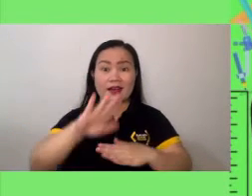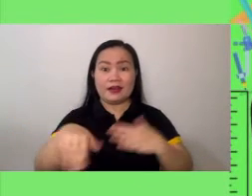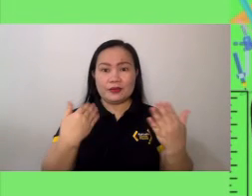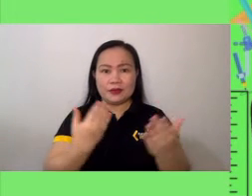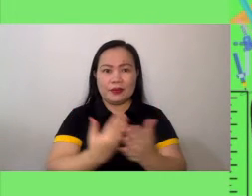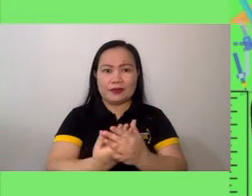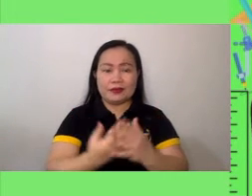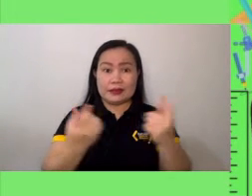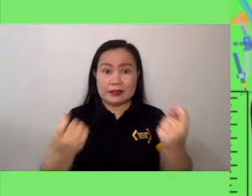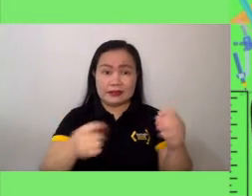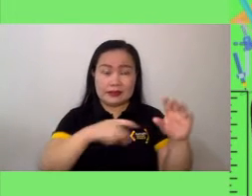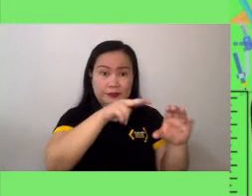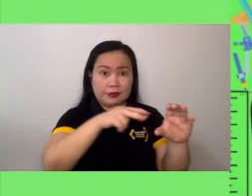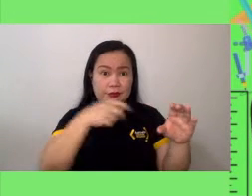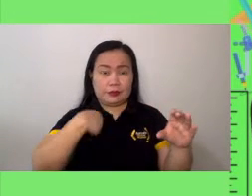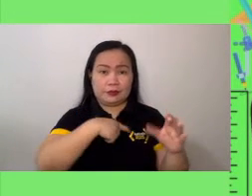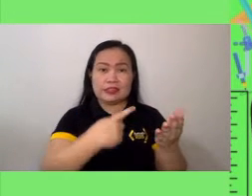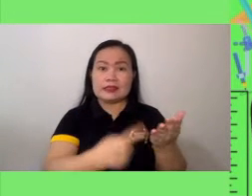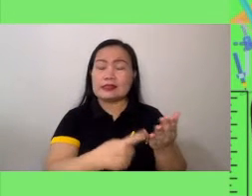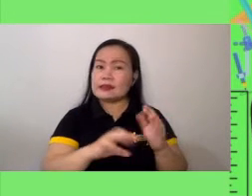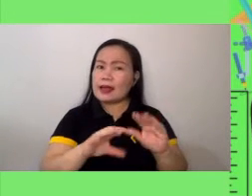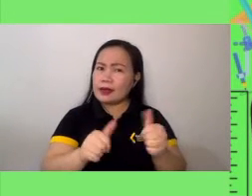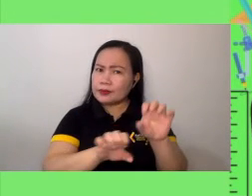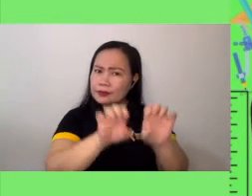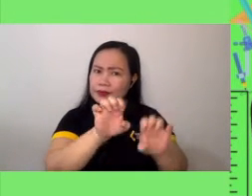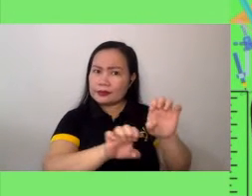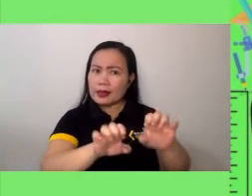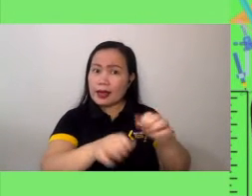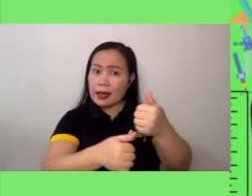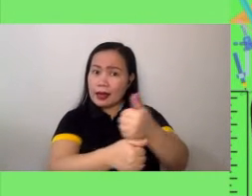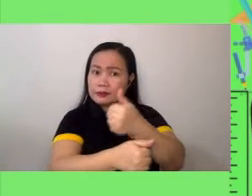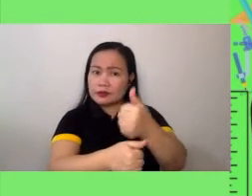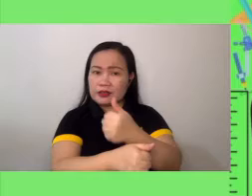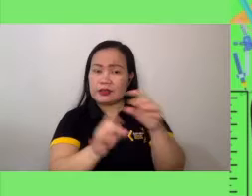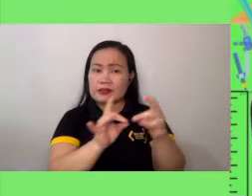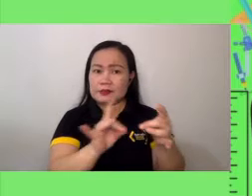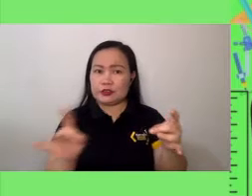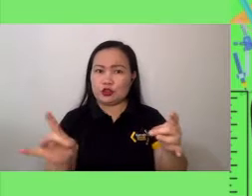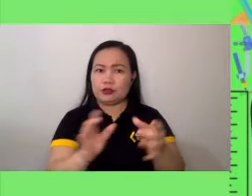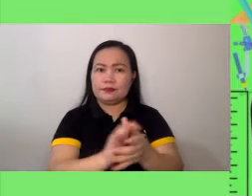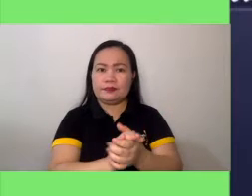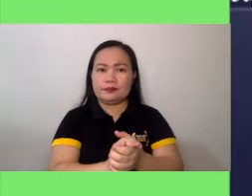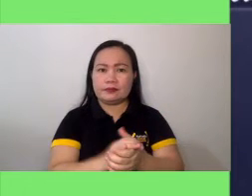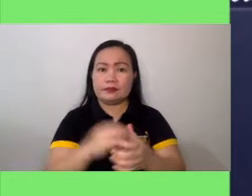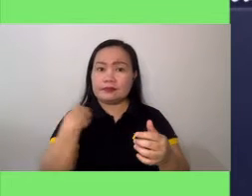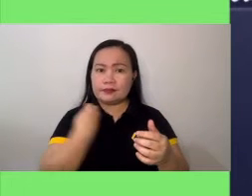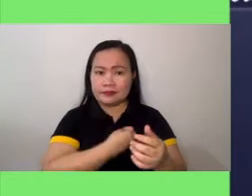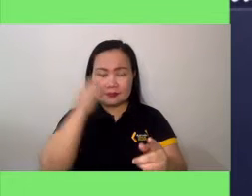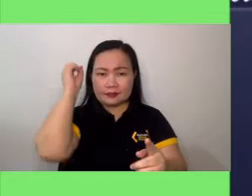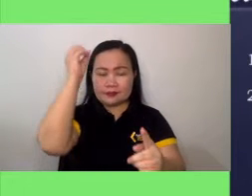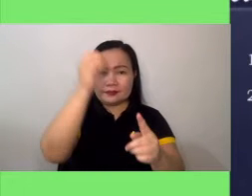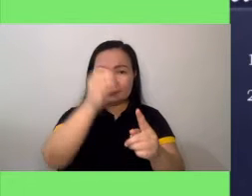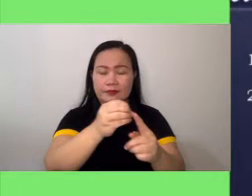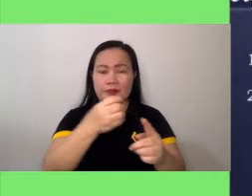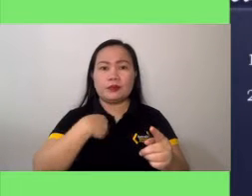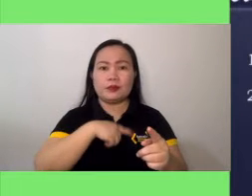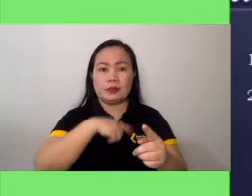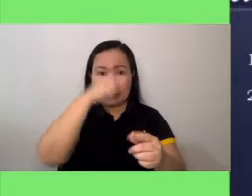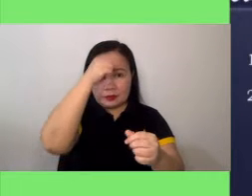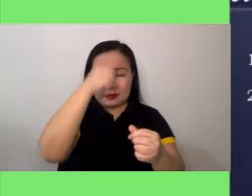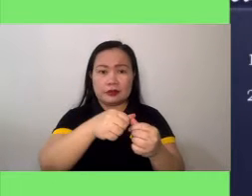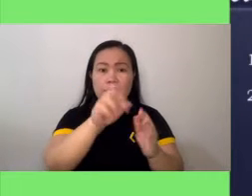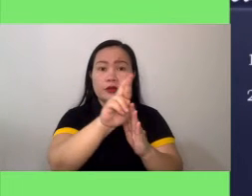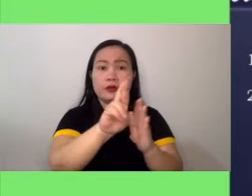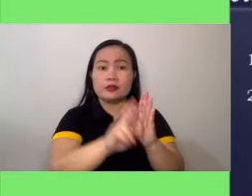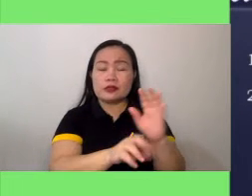Hi mga kawawmat! In this video, we will discuss how to evaluate algebraic expressions. Our objectives, we